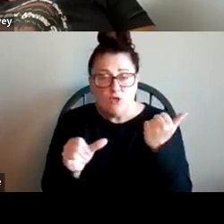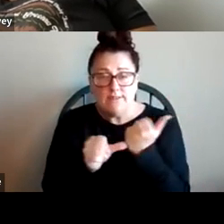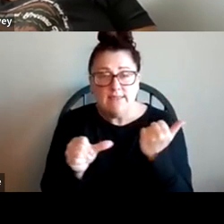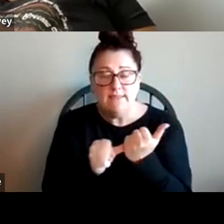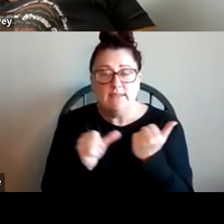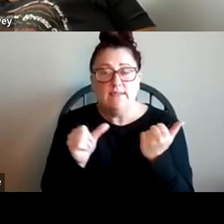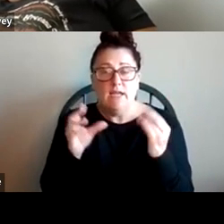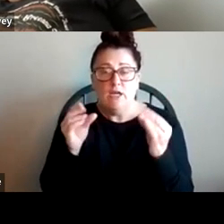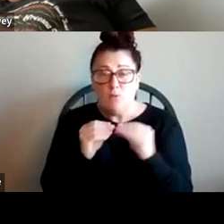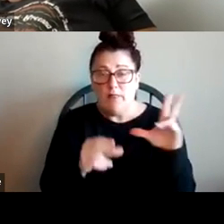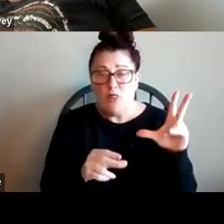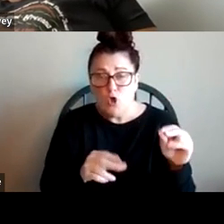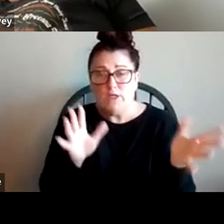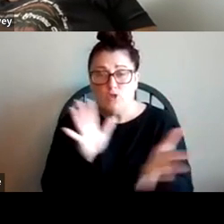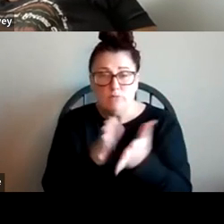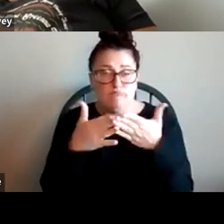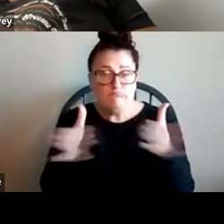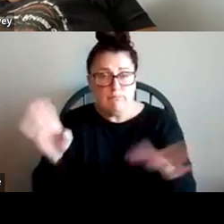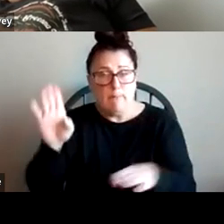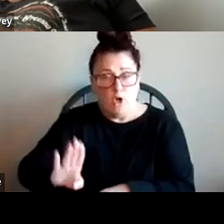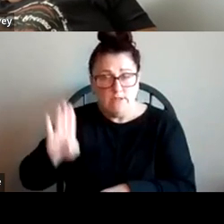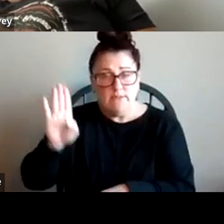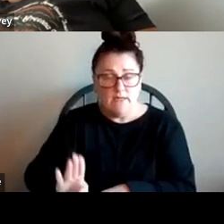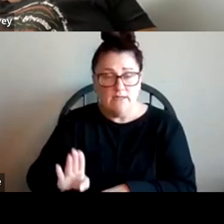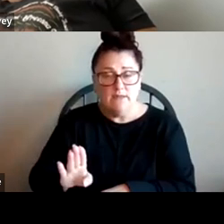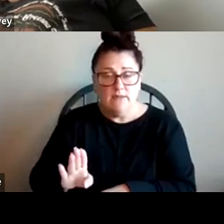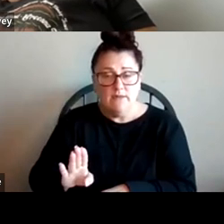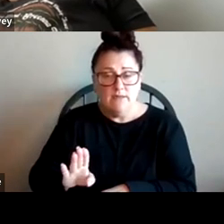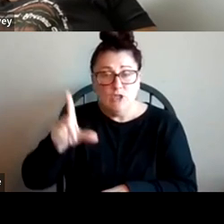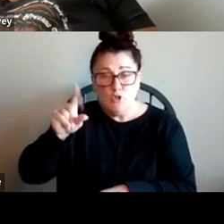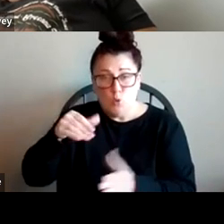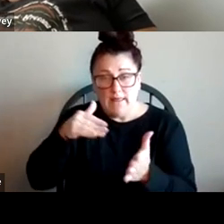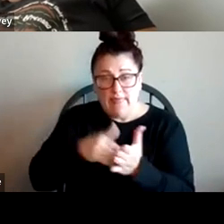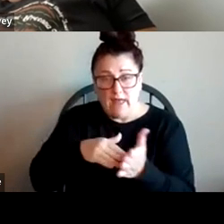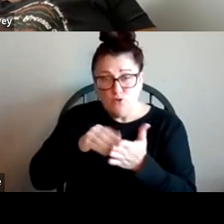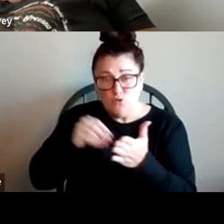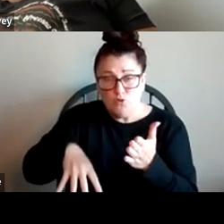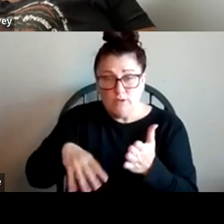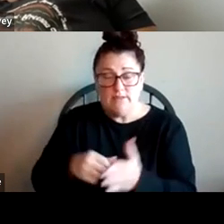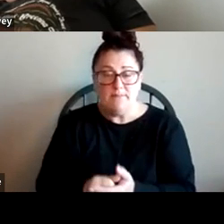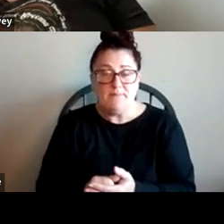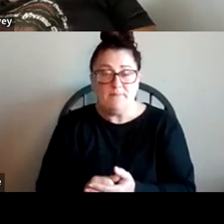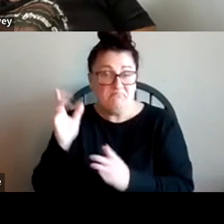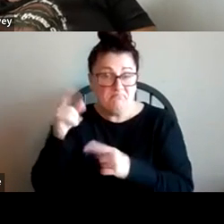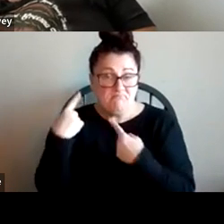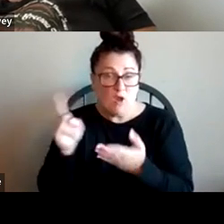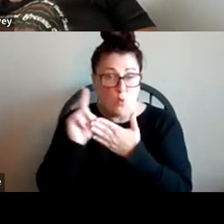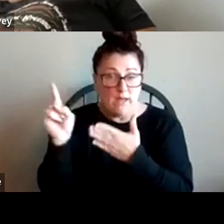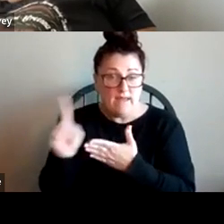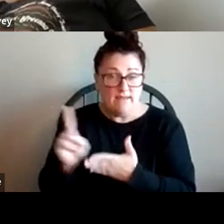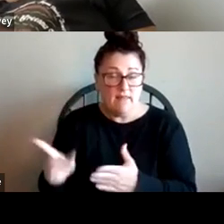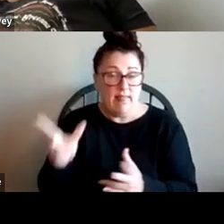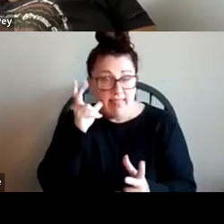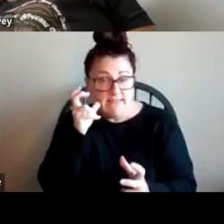to more than 30 schools across the city of Boston, serving over 20,000 students. Over the past few weeks, we've